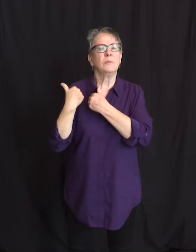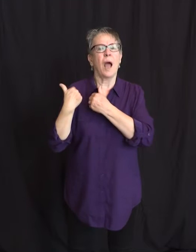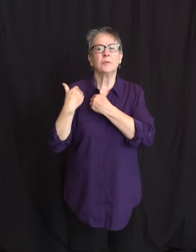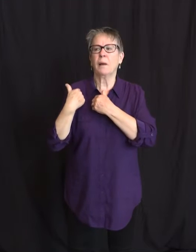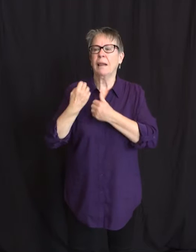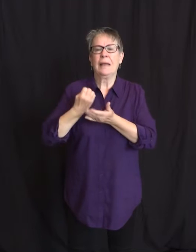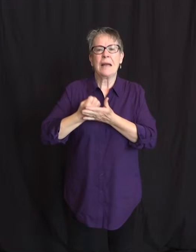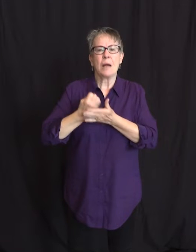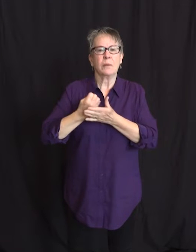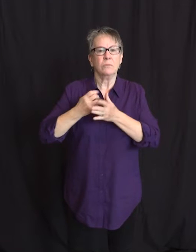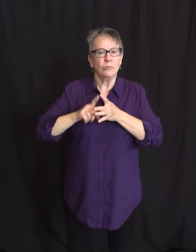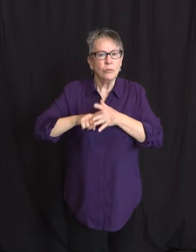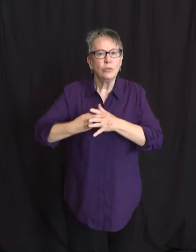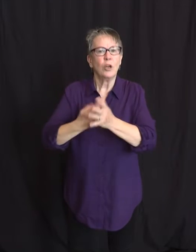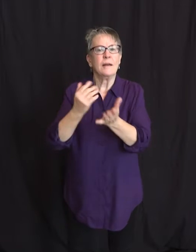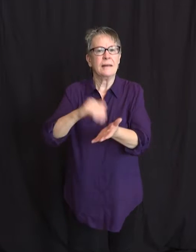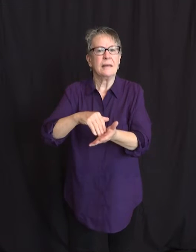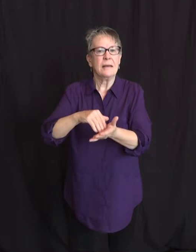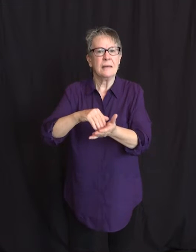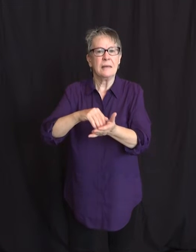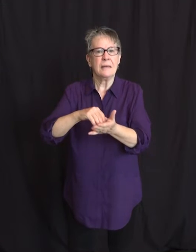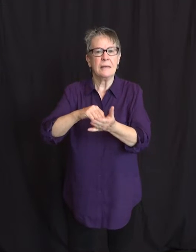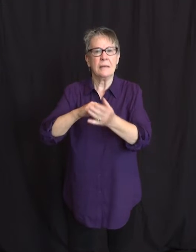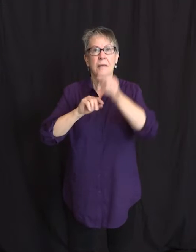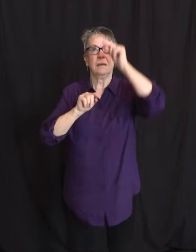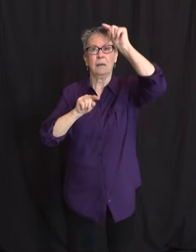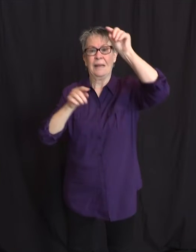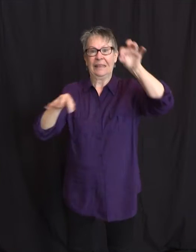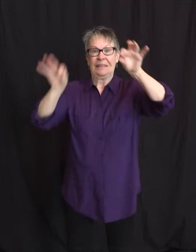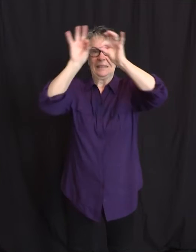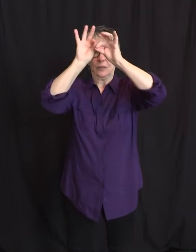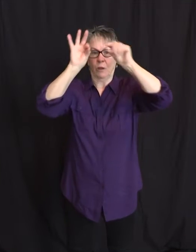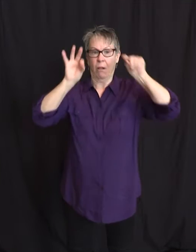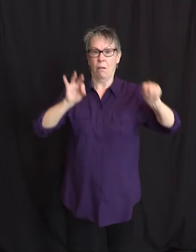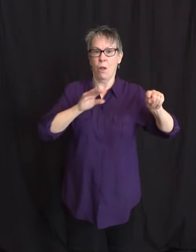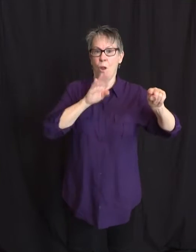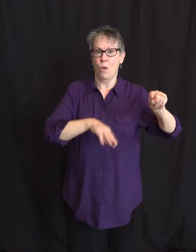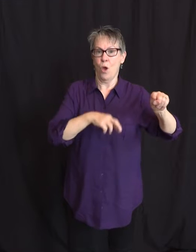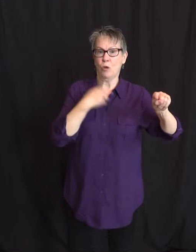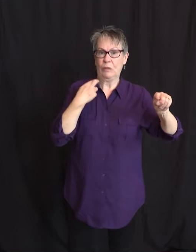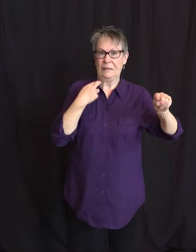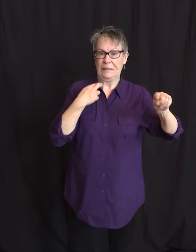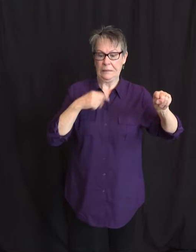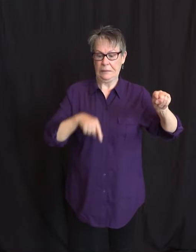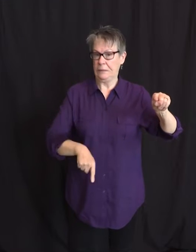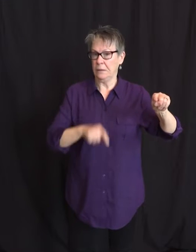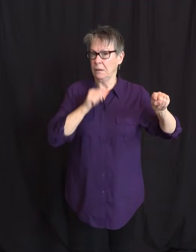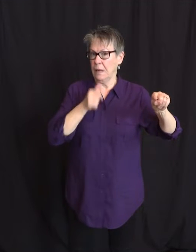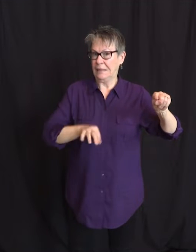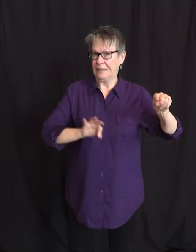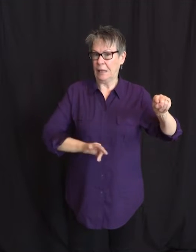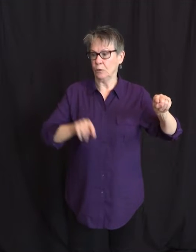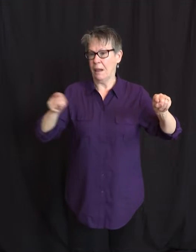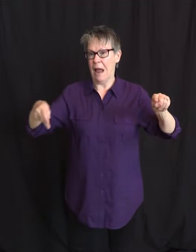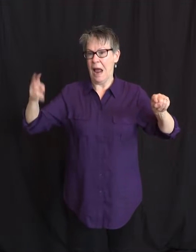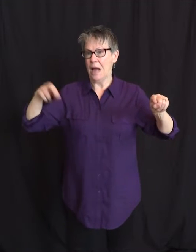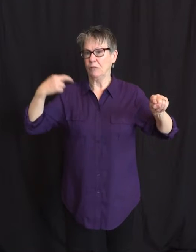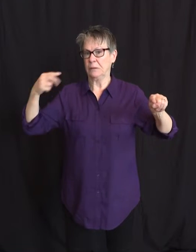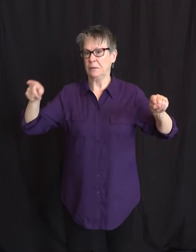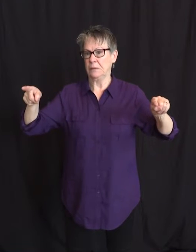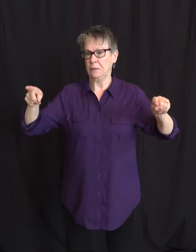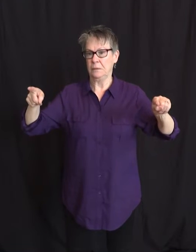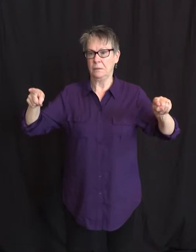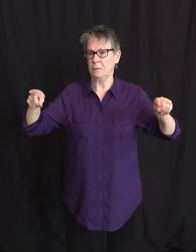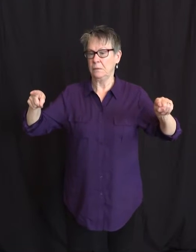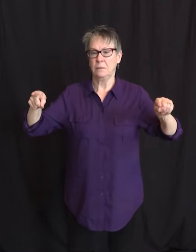to caution folks, don't expect for you accountants out there, don't expect a LIFO strategy here. In other words, last in,